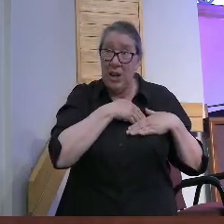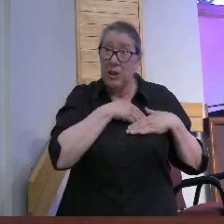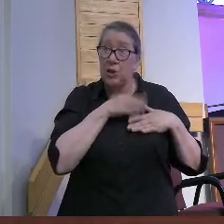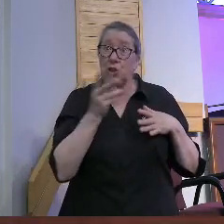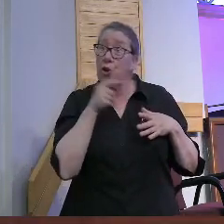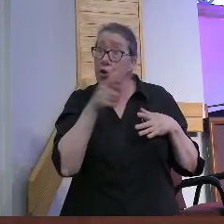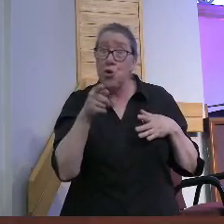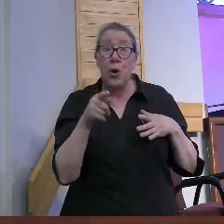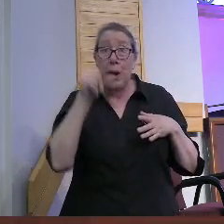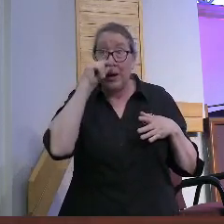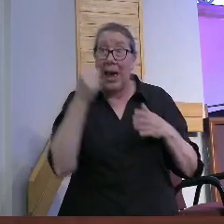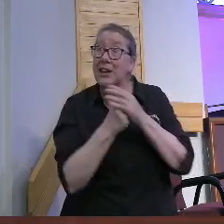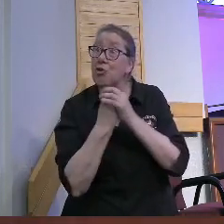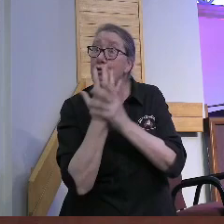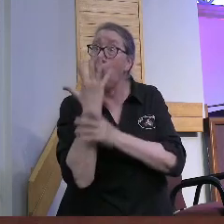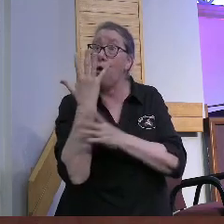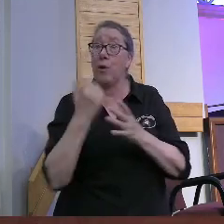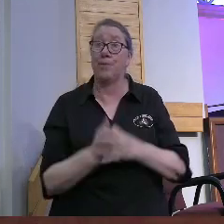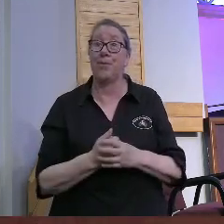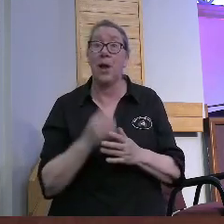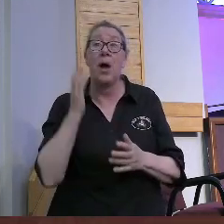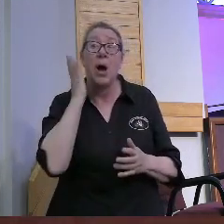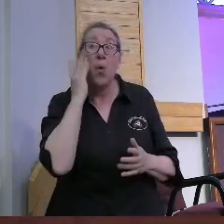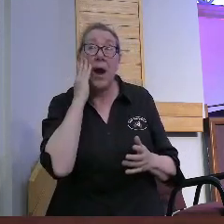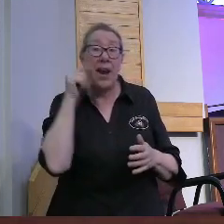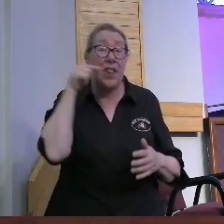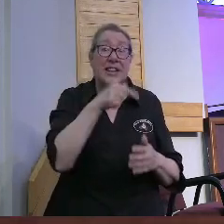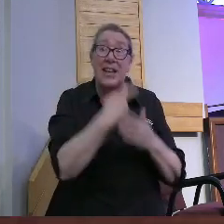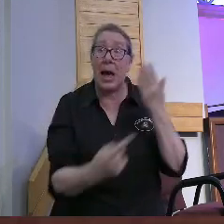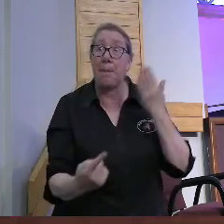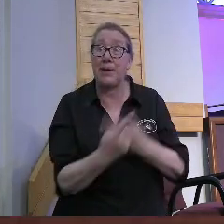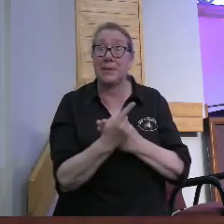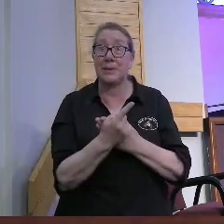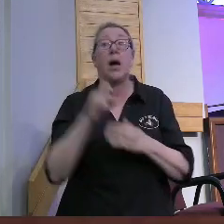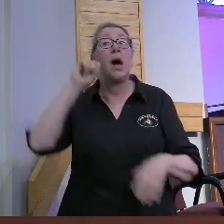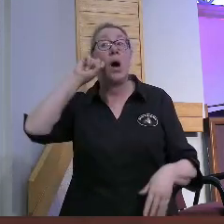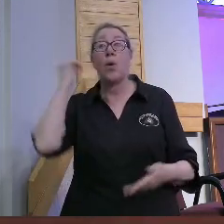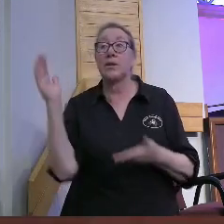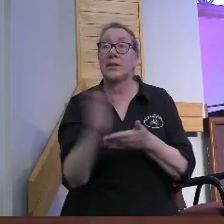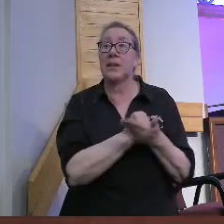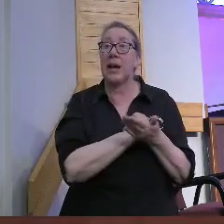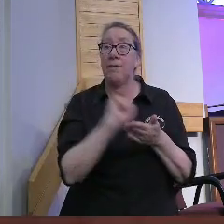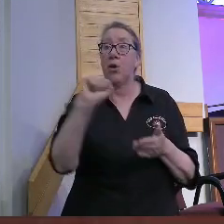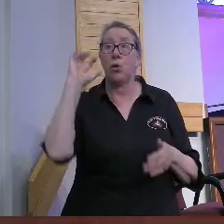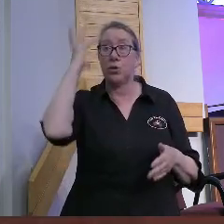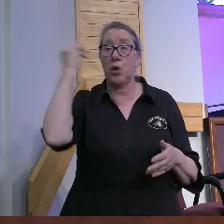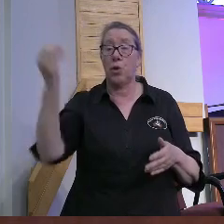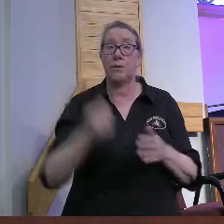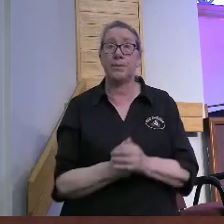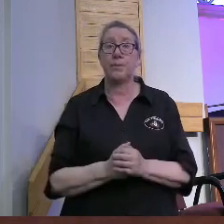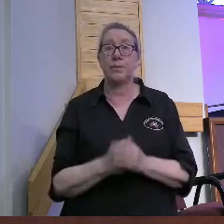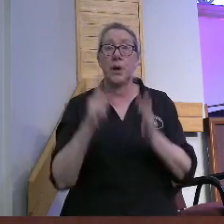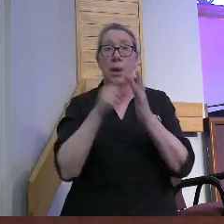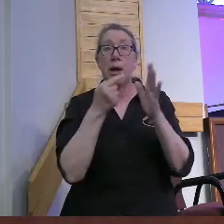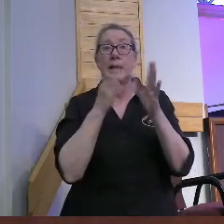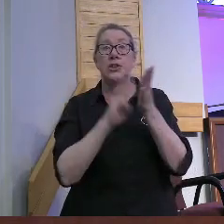Bible says that when it sticks, this is it, it will save your soul. James 1:21 says, receive with meekness